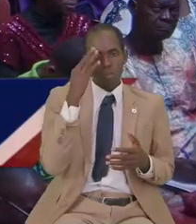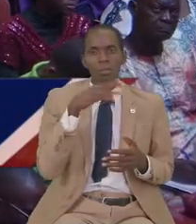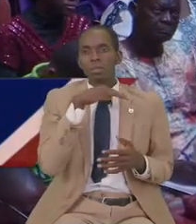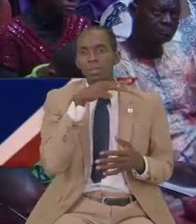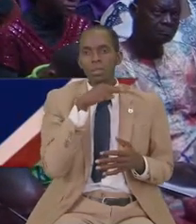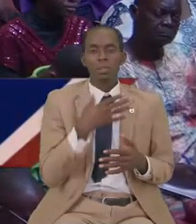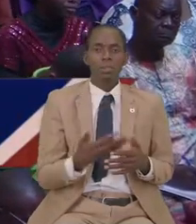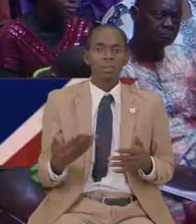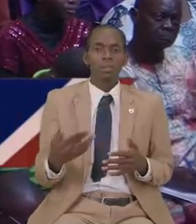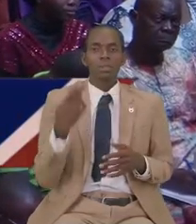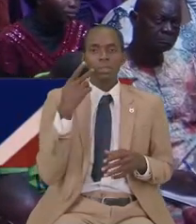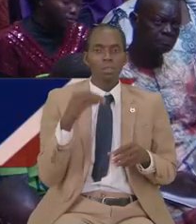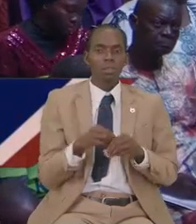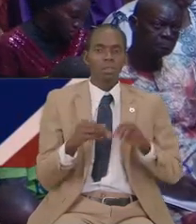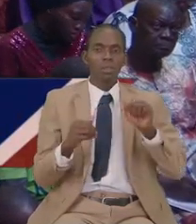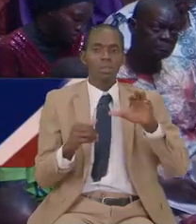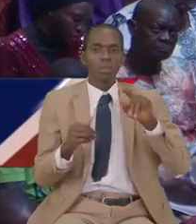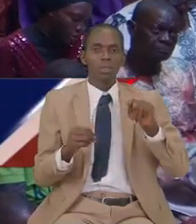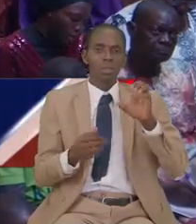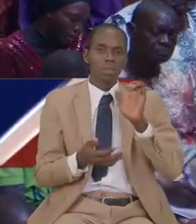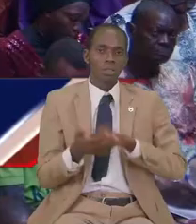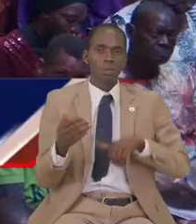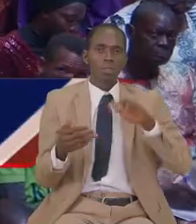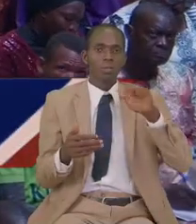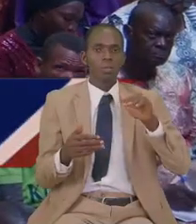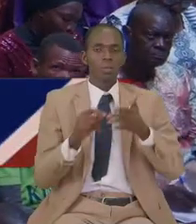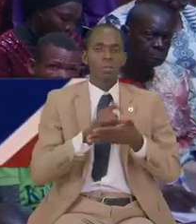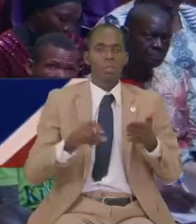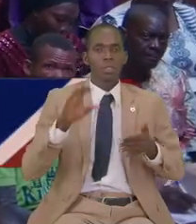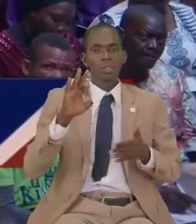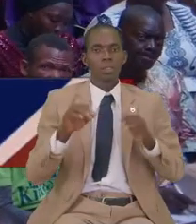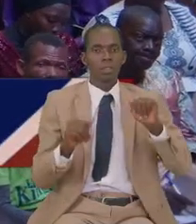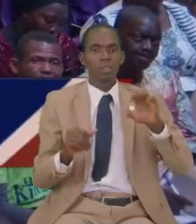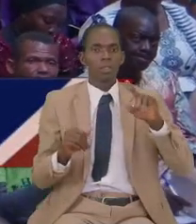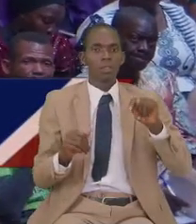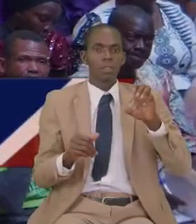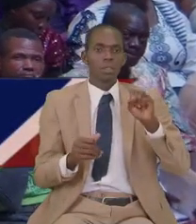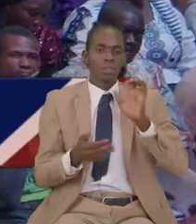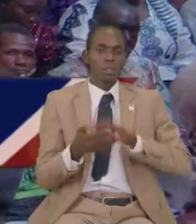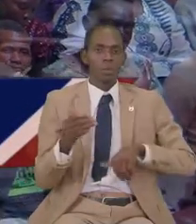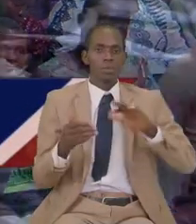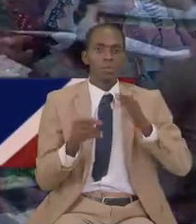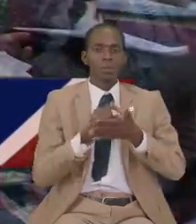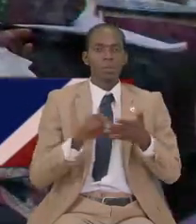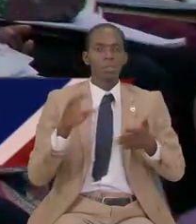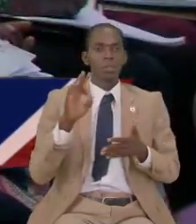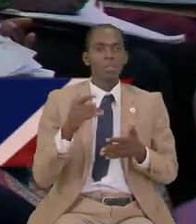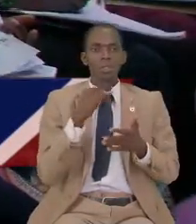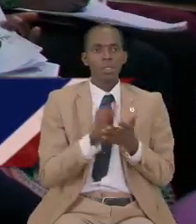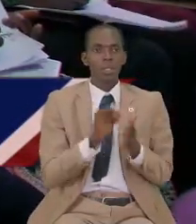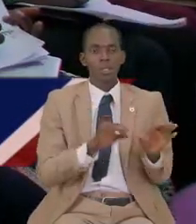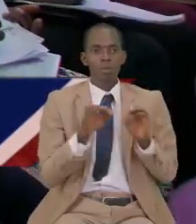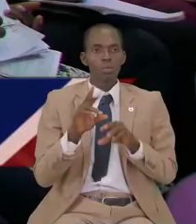We're looking at Acts chapter 15, verse 9, and put no difference between us and them, us Jews and